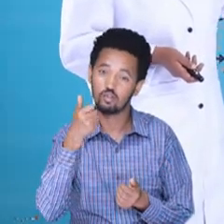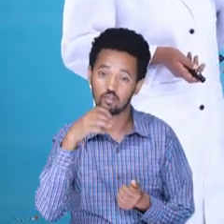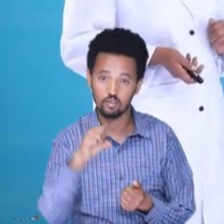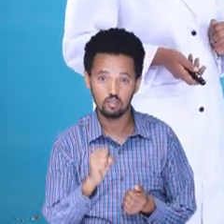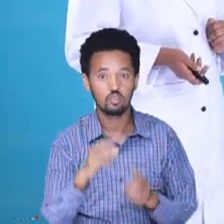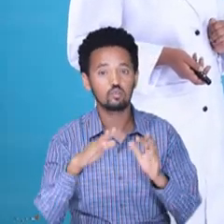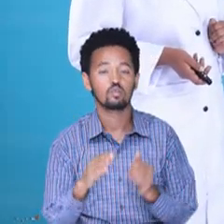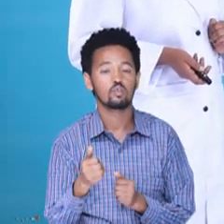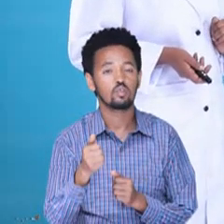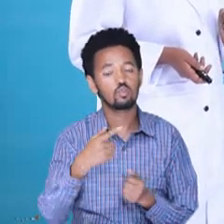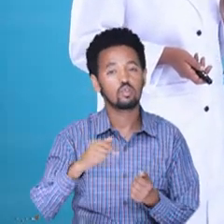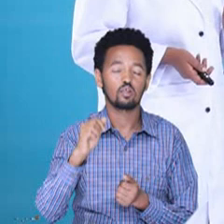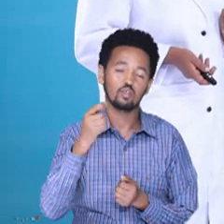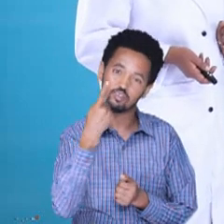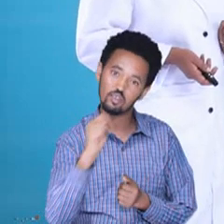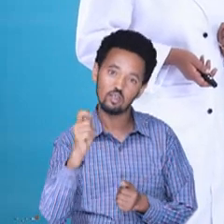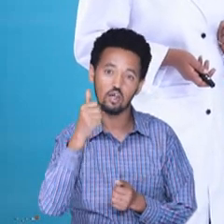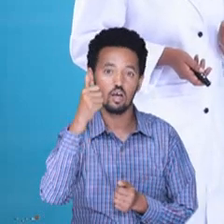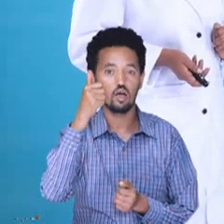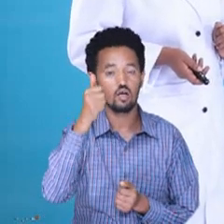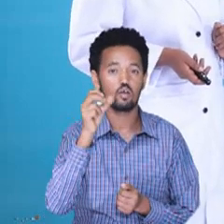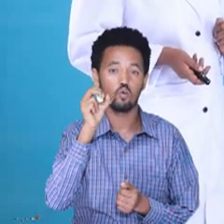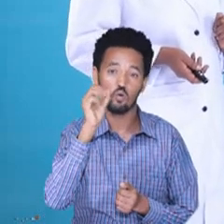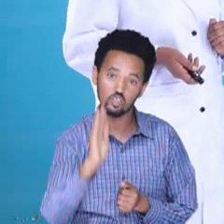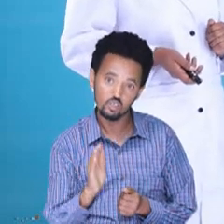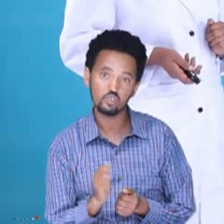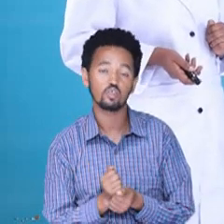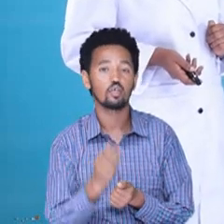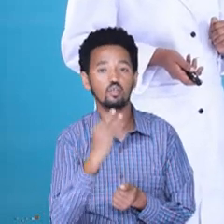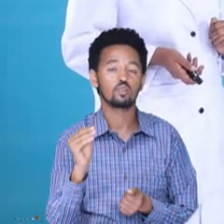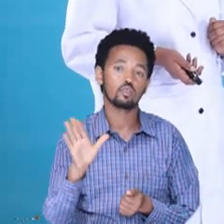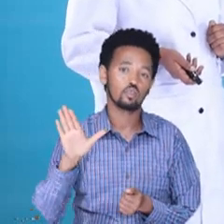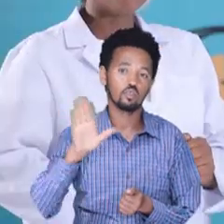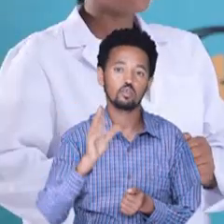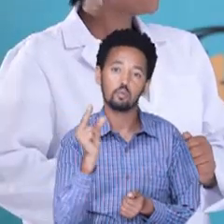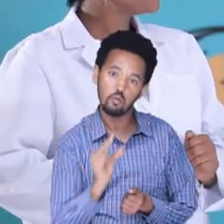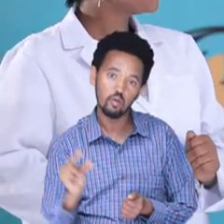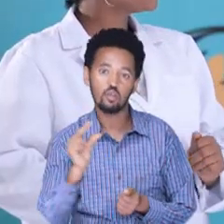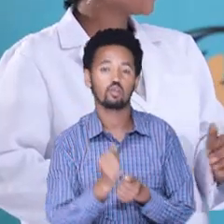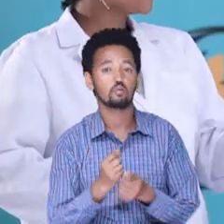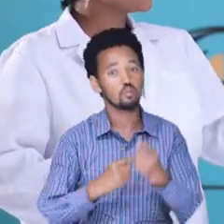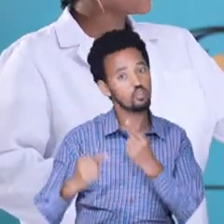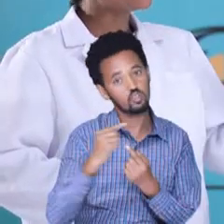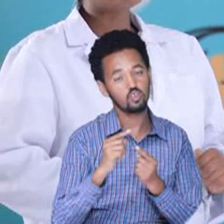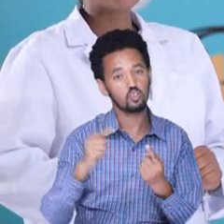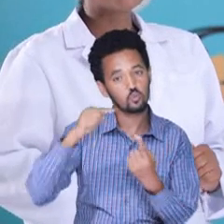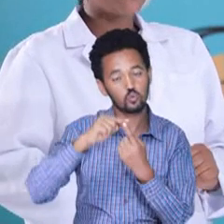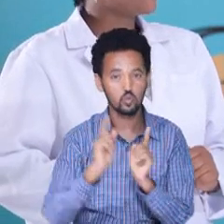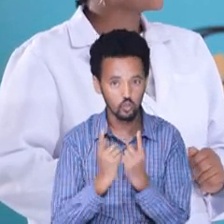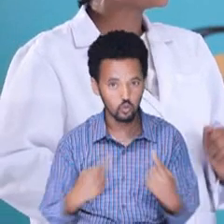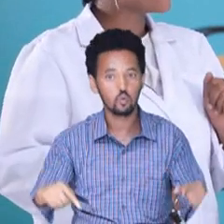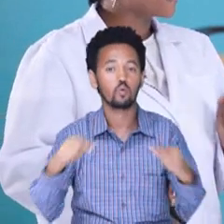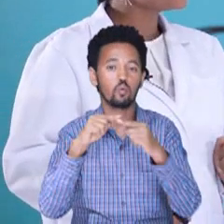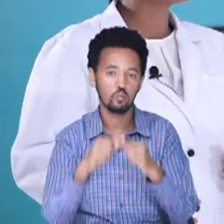The Awash and Gibe or Omo River in Ethiopia belongs to this group. The Chad